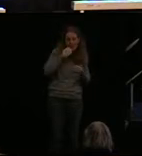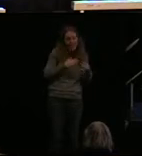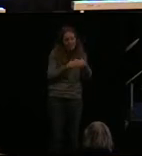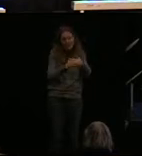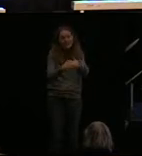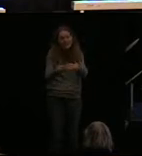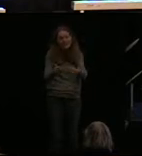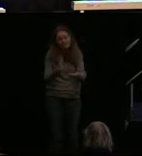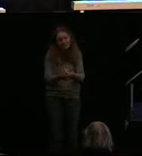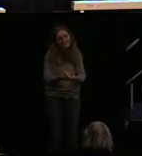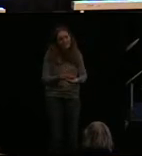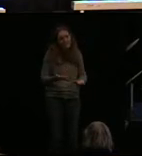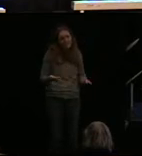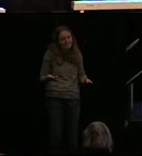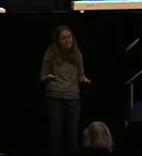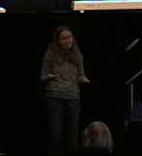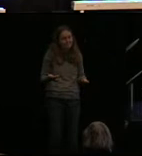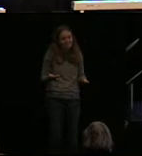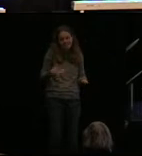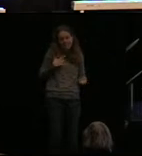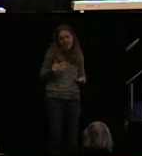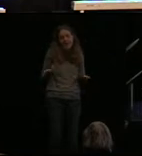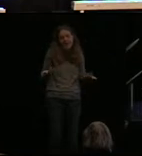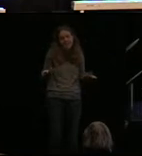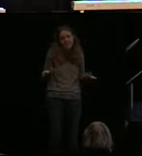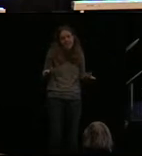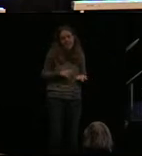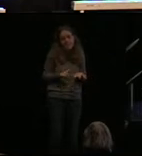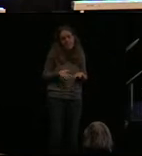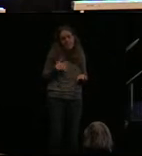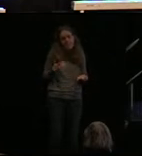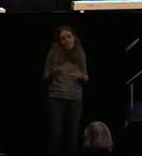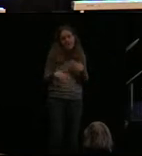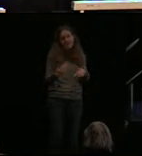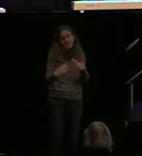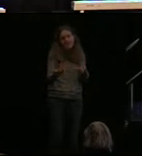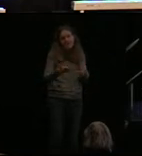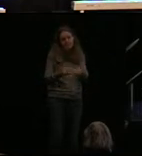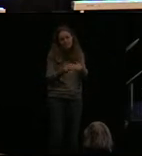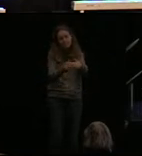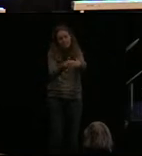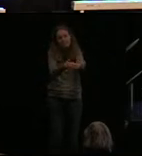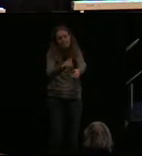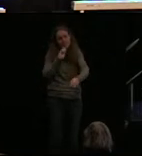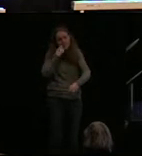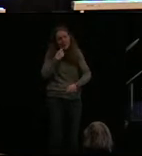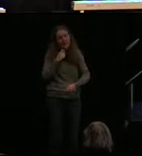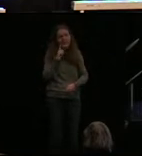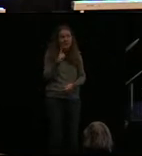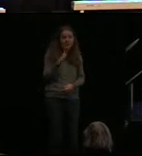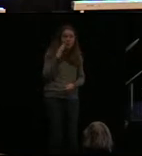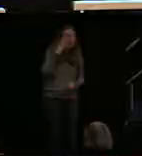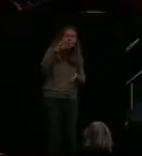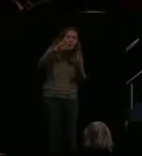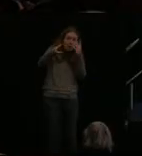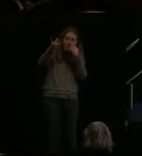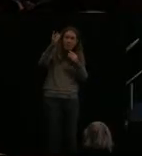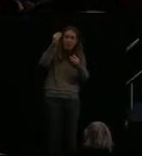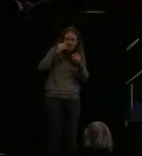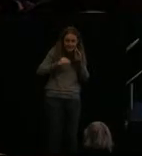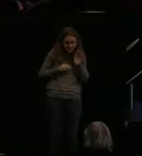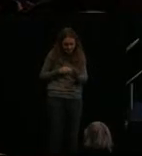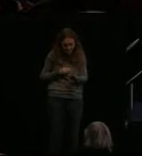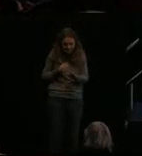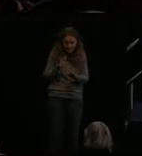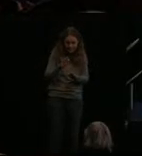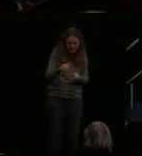obstacles along the way. Yeah. That's just life. Yeah. That's just life. But as we learn step by step